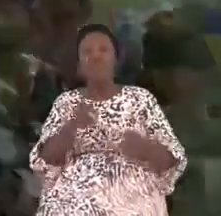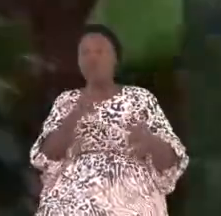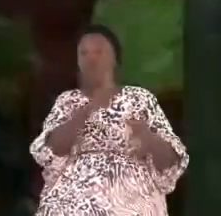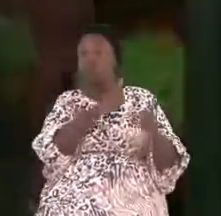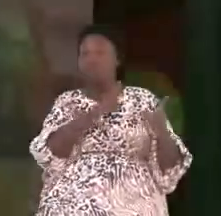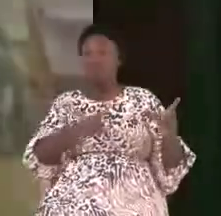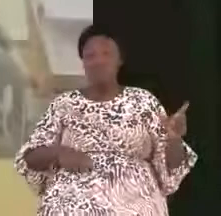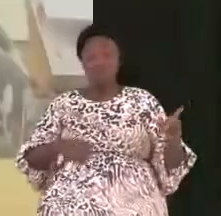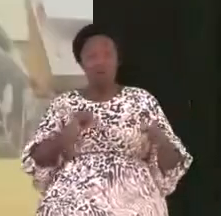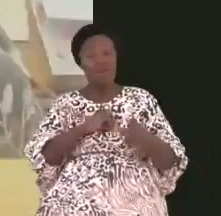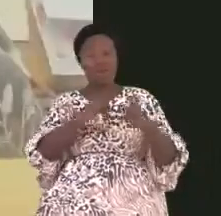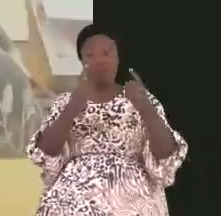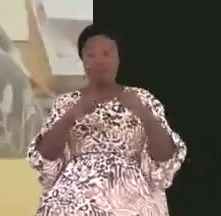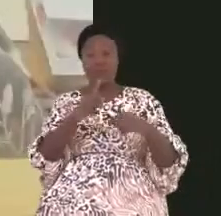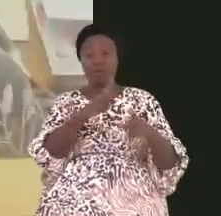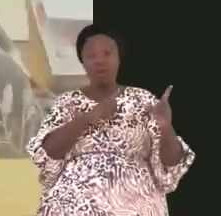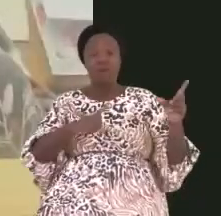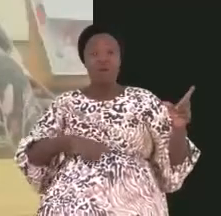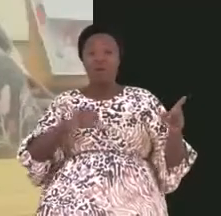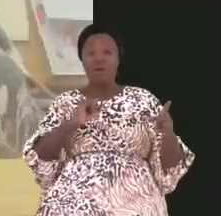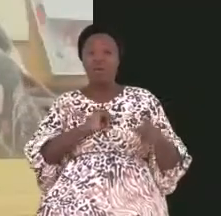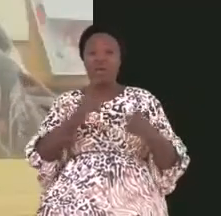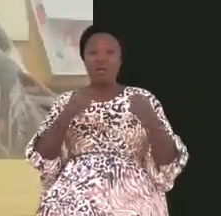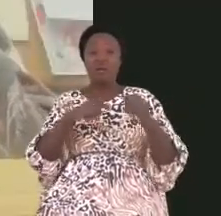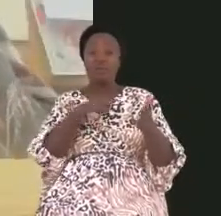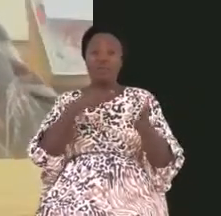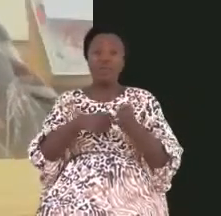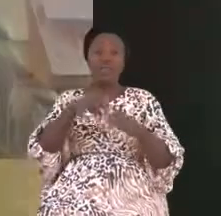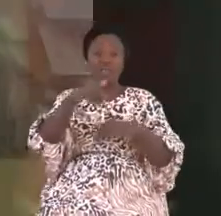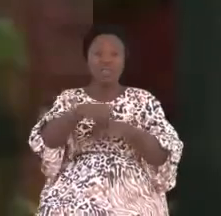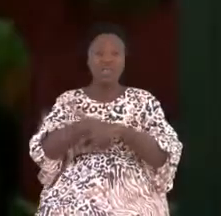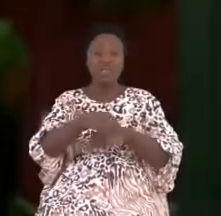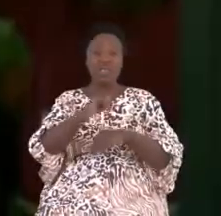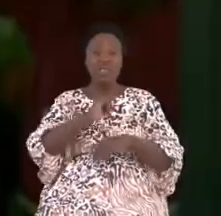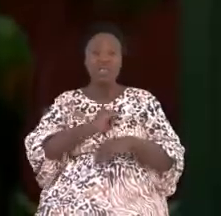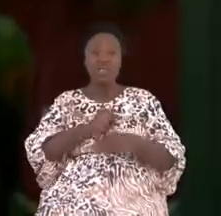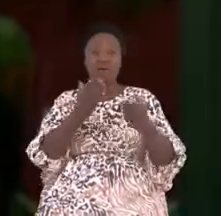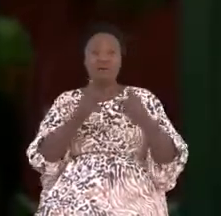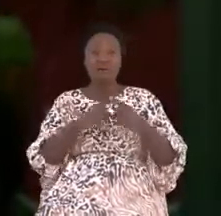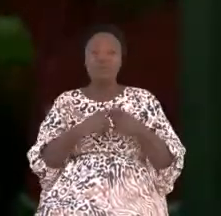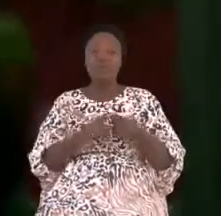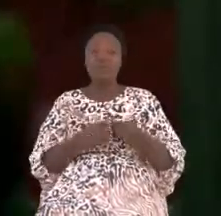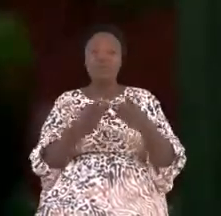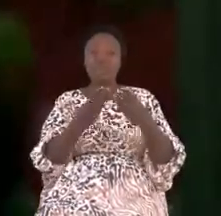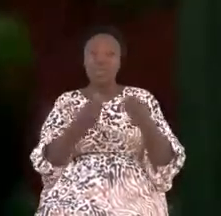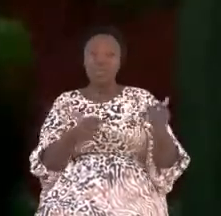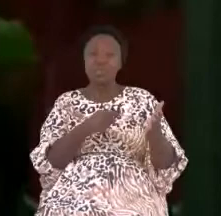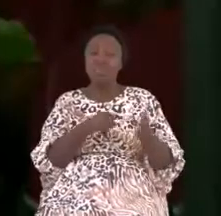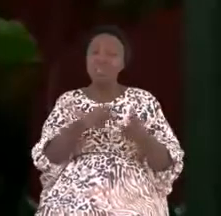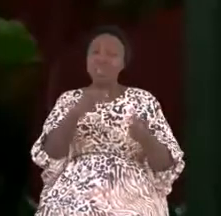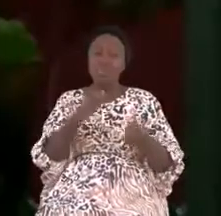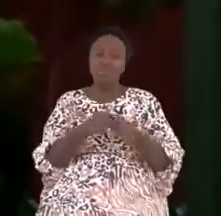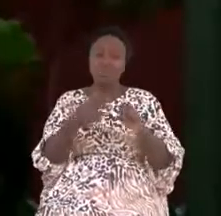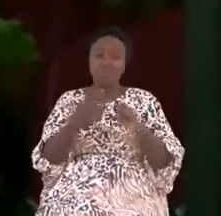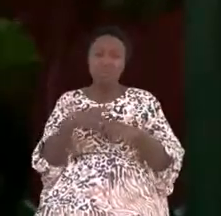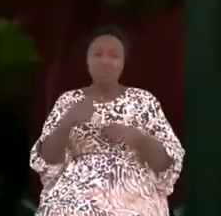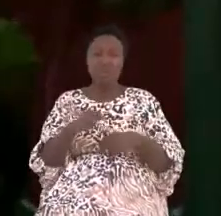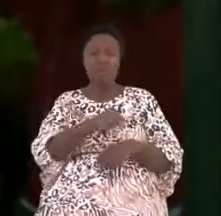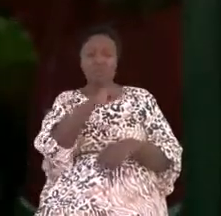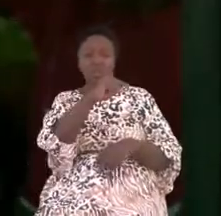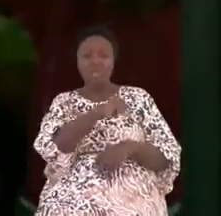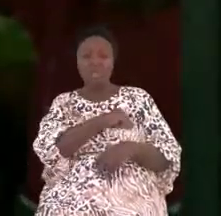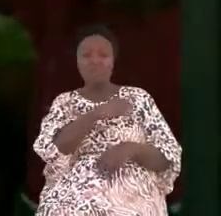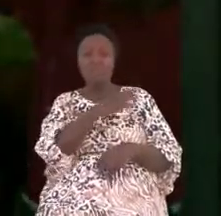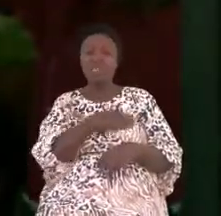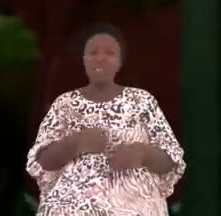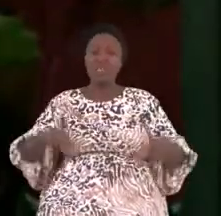lord i come tonight i want to settle this problem of guilt of condemnation and i